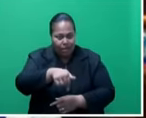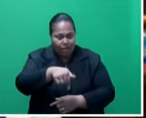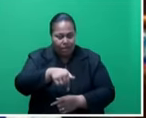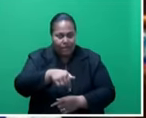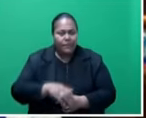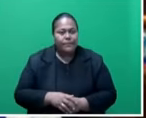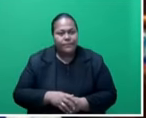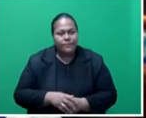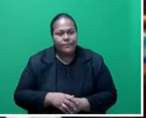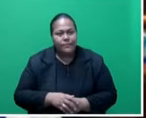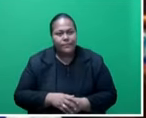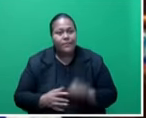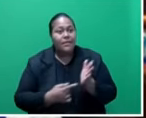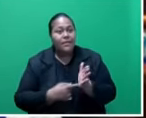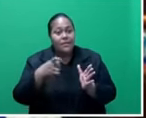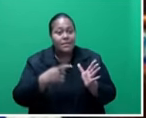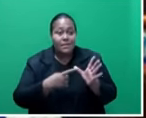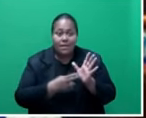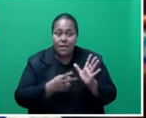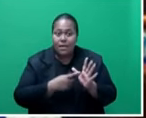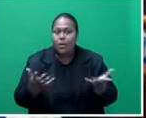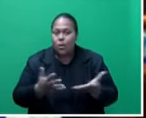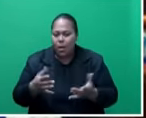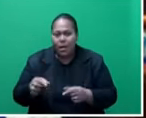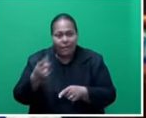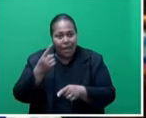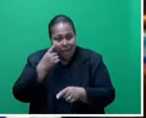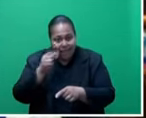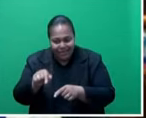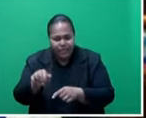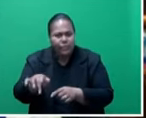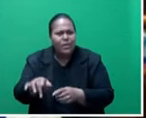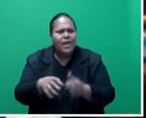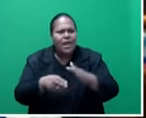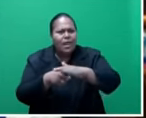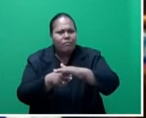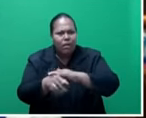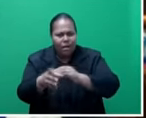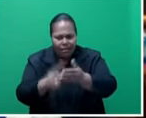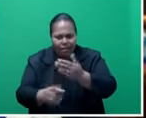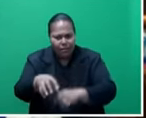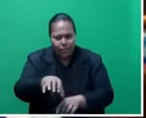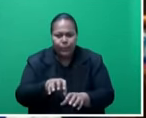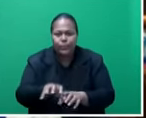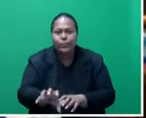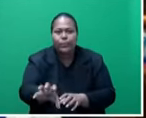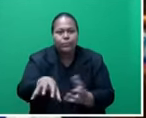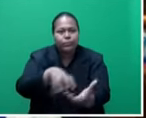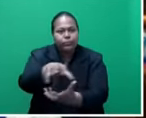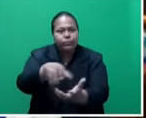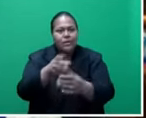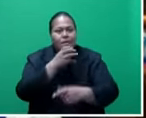Tiziana was located over the coast of Vitilevu between Suva and Navua, headed towards Kandavu. It exited Fiji